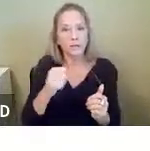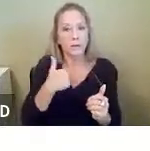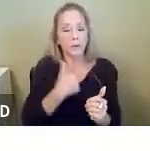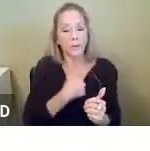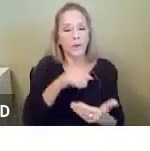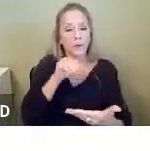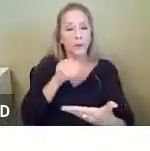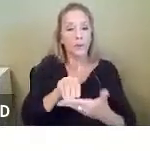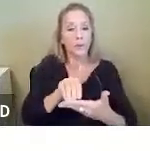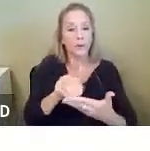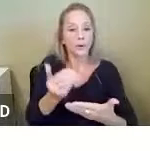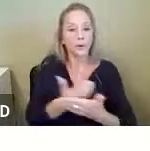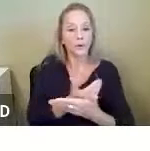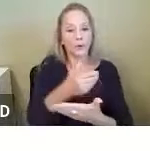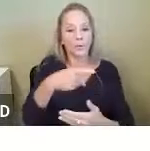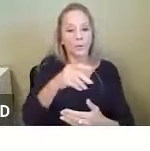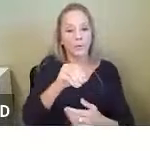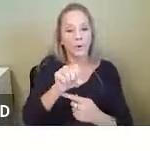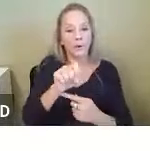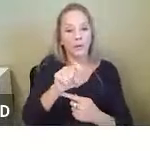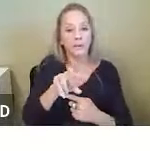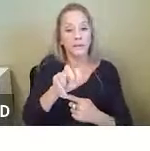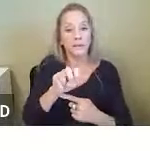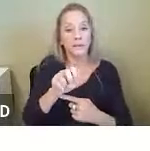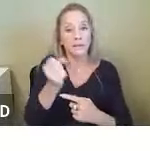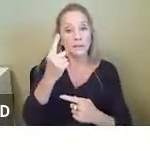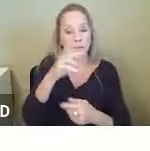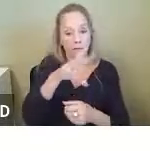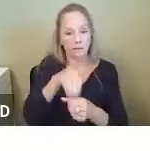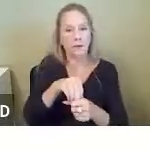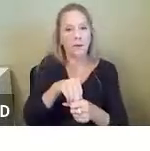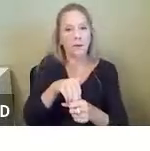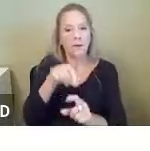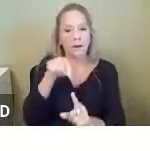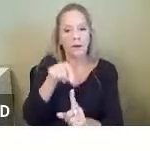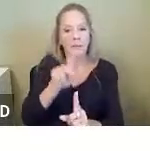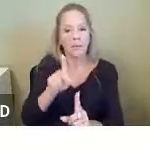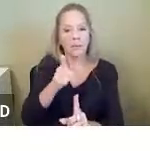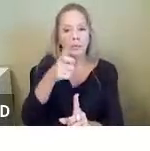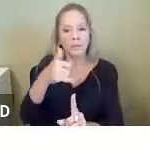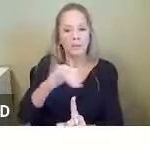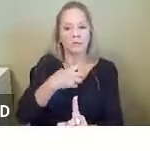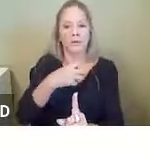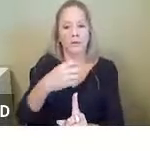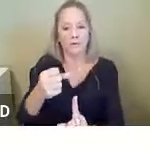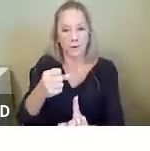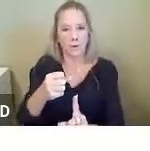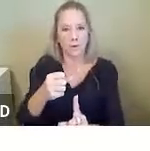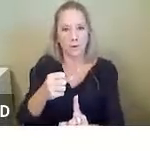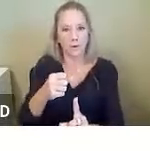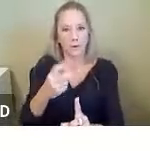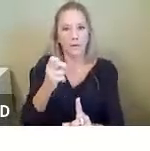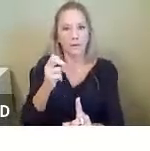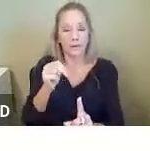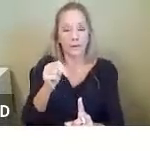positive cases, which included in it those people who were still recovering. And then we would each